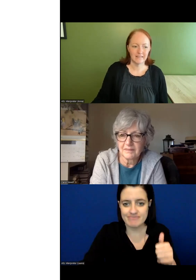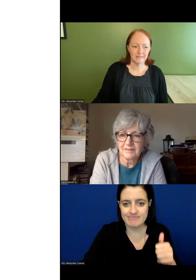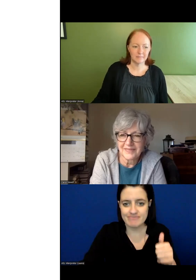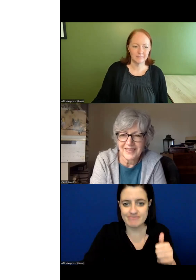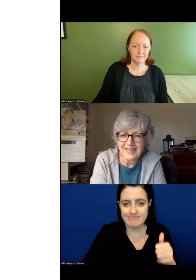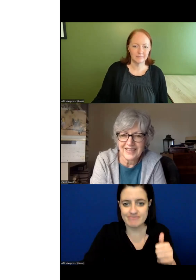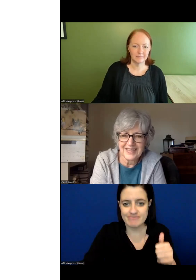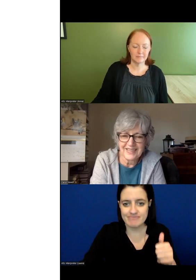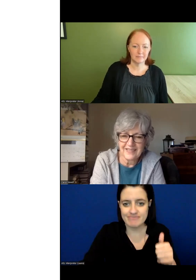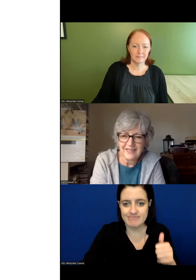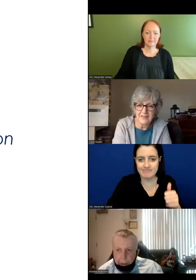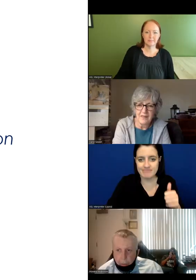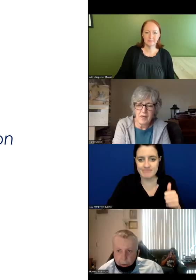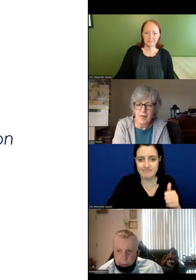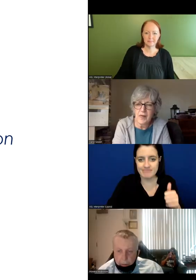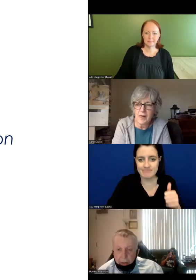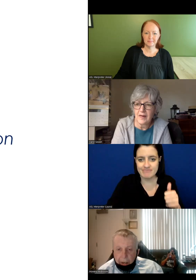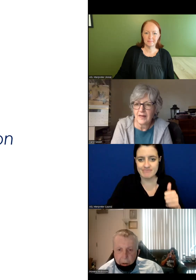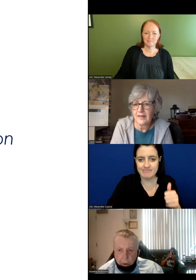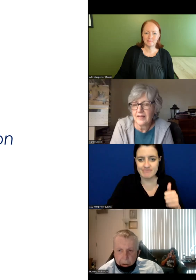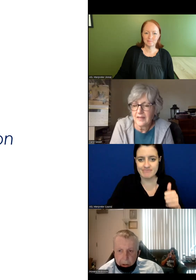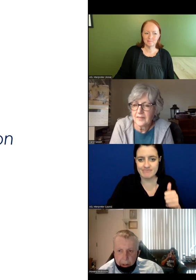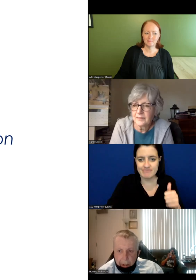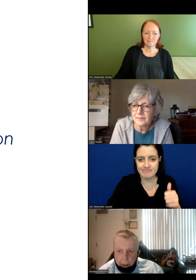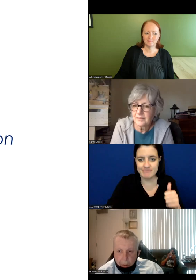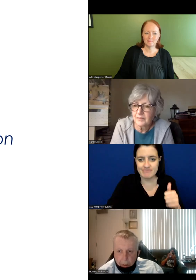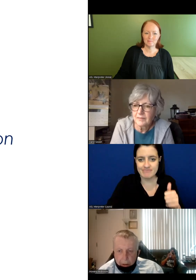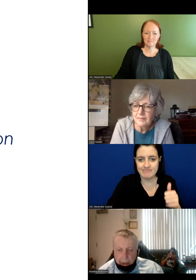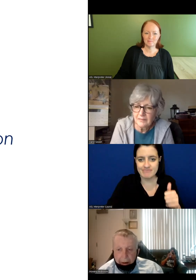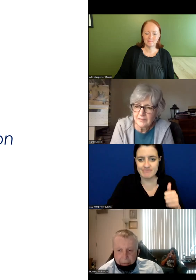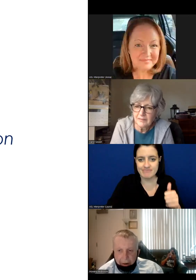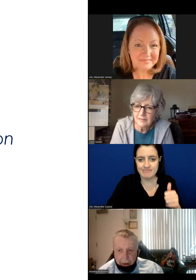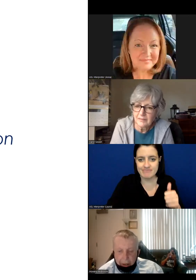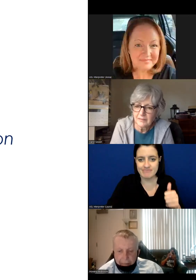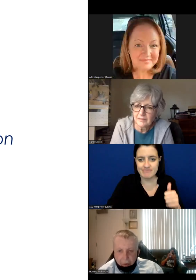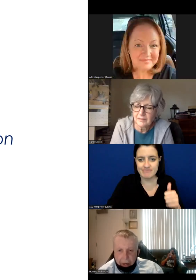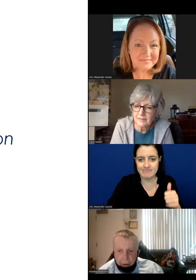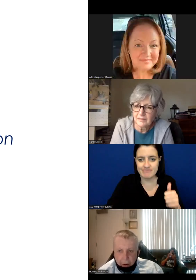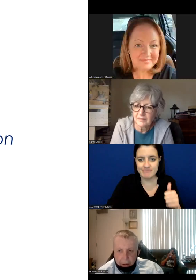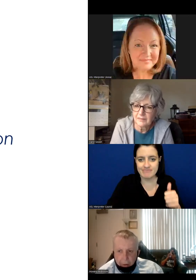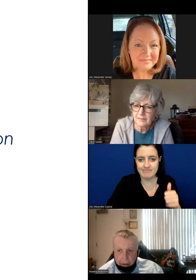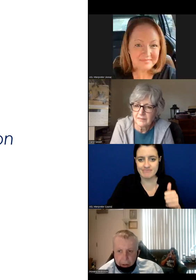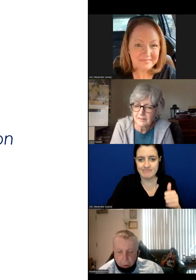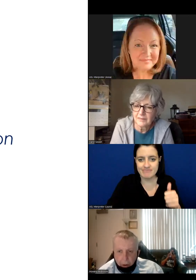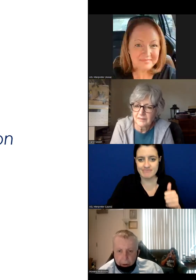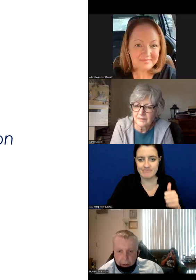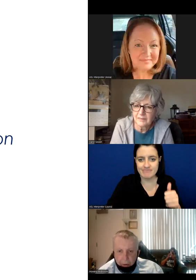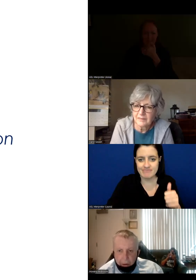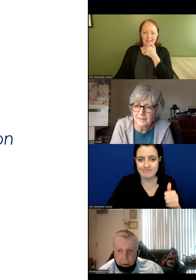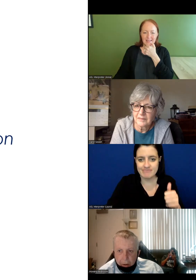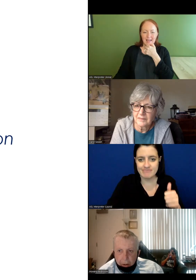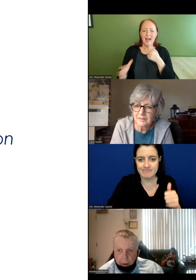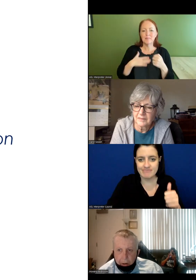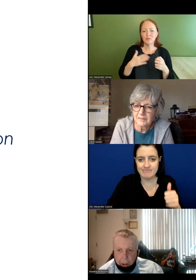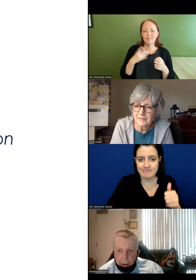Great, Howard. I just wanted to say, Kel, I am very grateful that you are doing this work, that you and